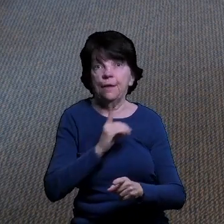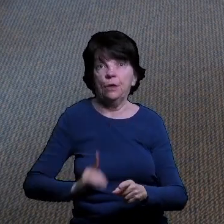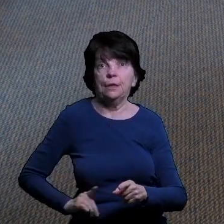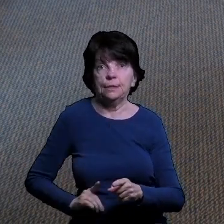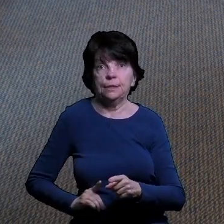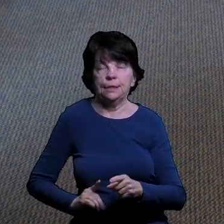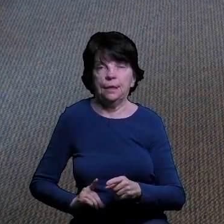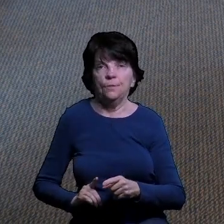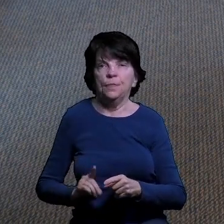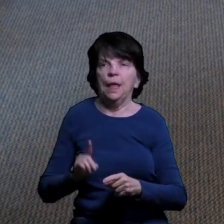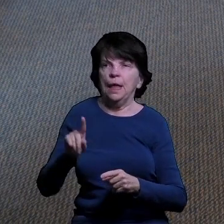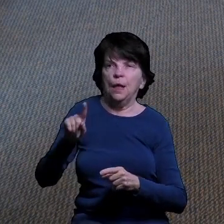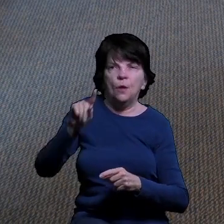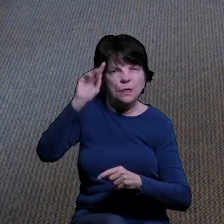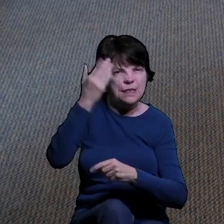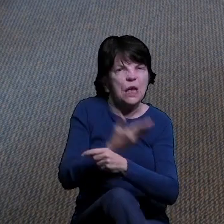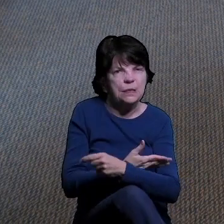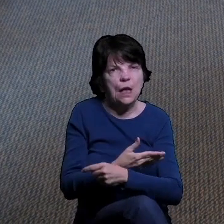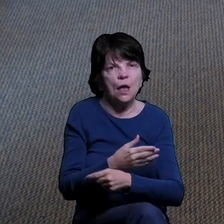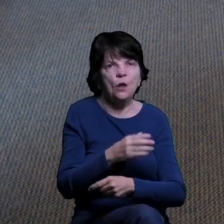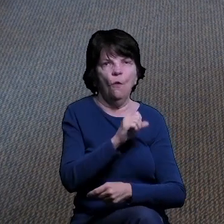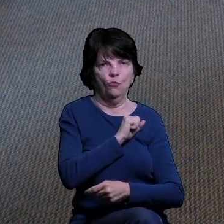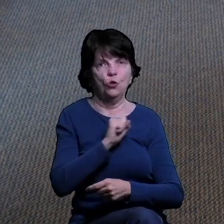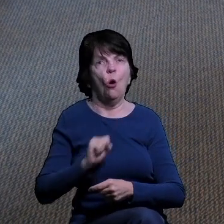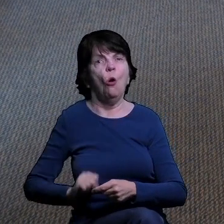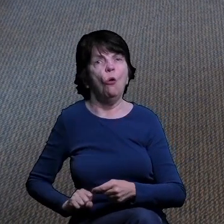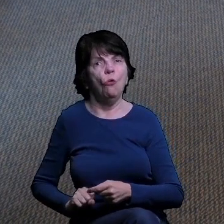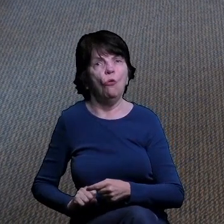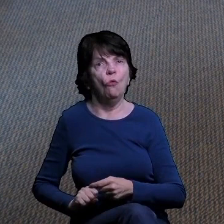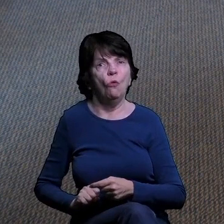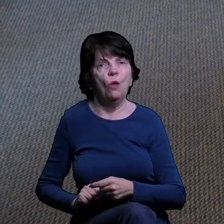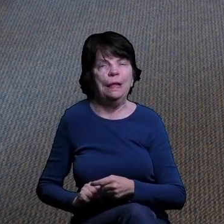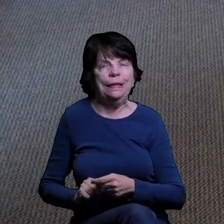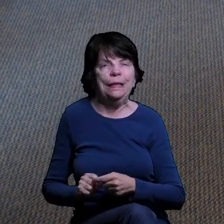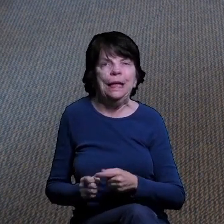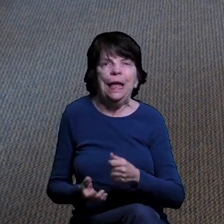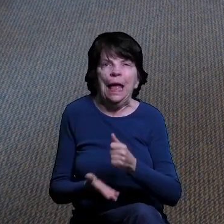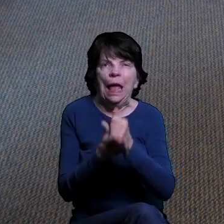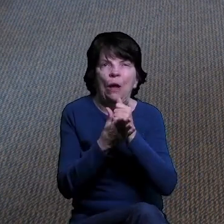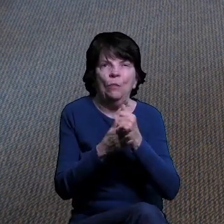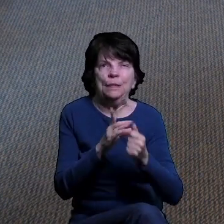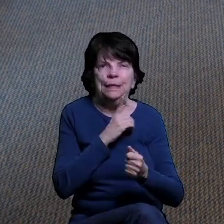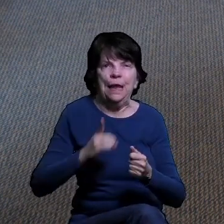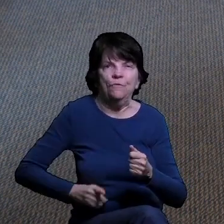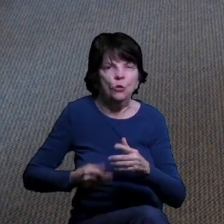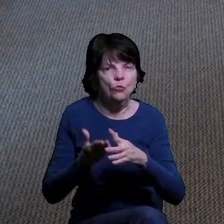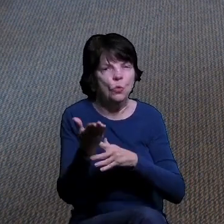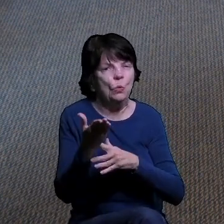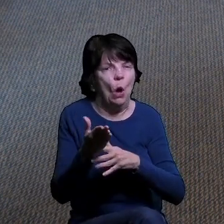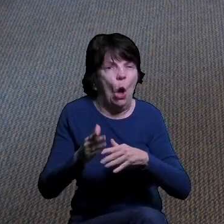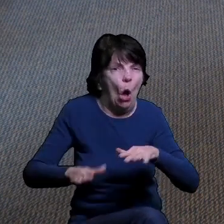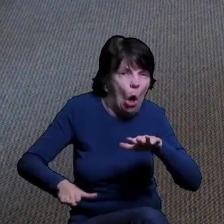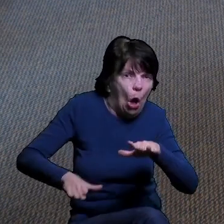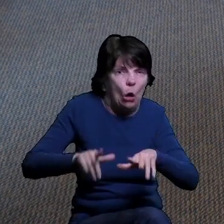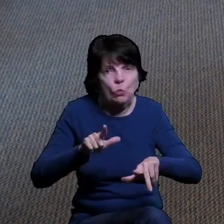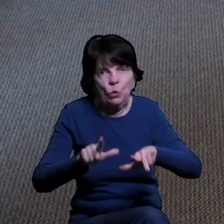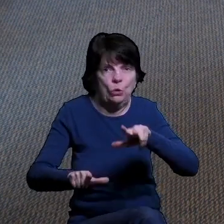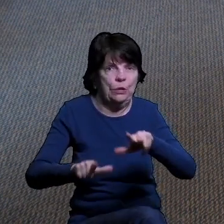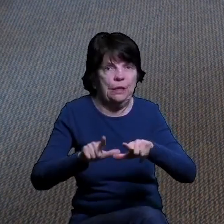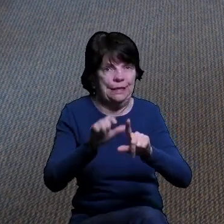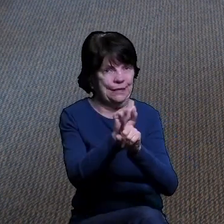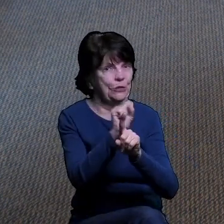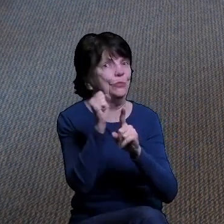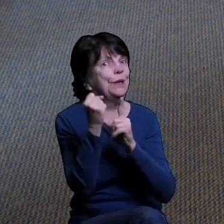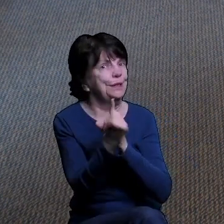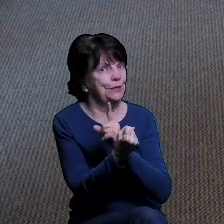some really awkward situations. And sometimes as we deal with life, we need good friends who stand by us and help us.